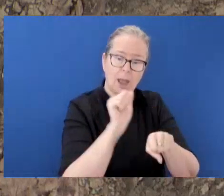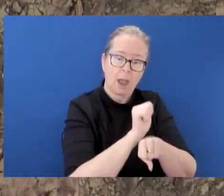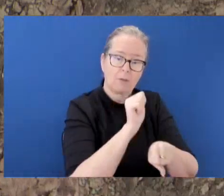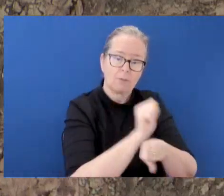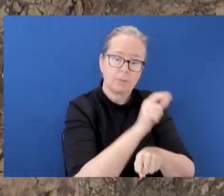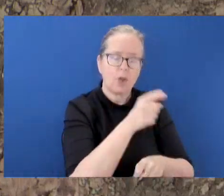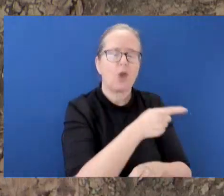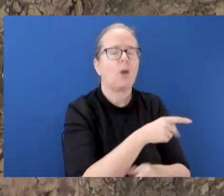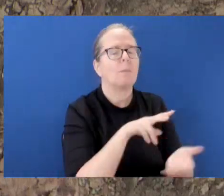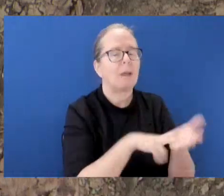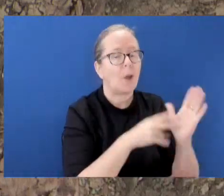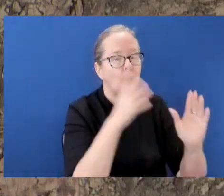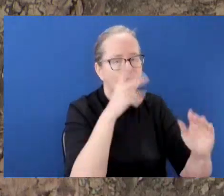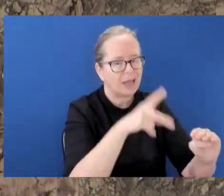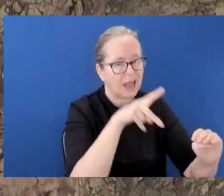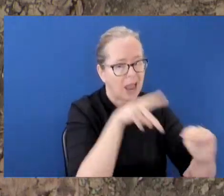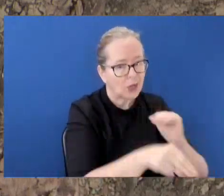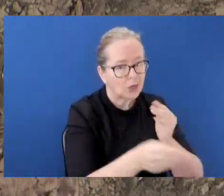Mr. Speaker.